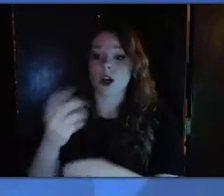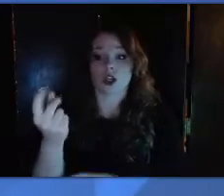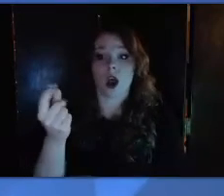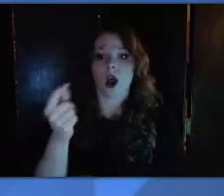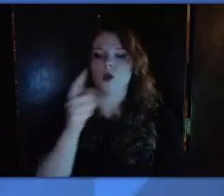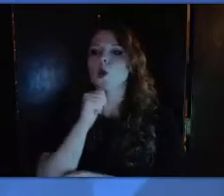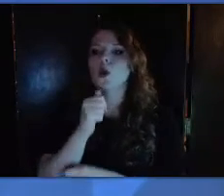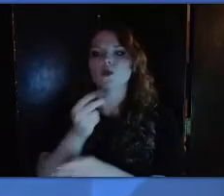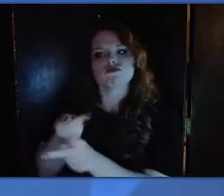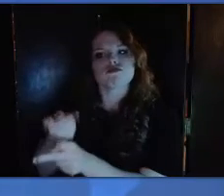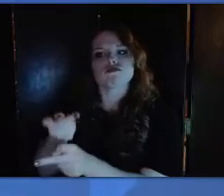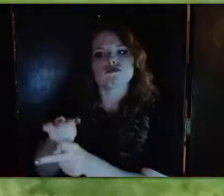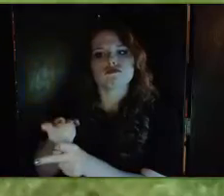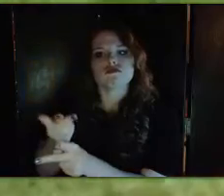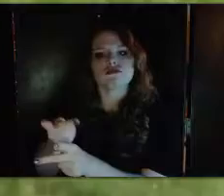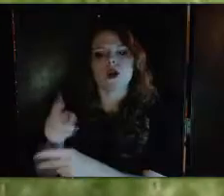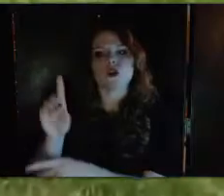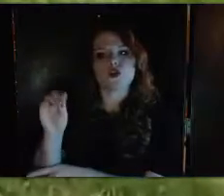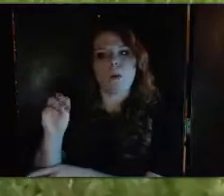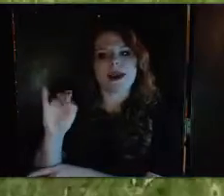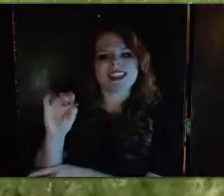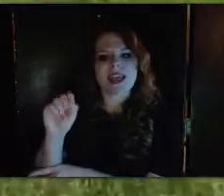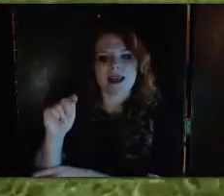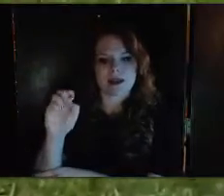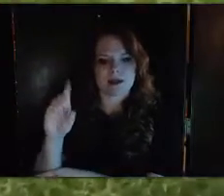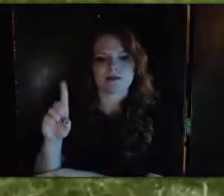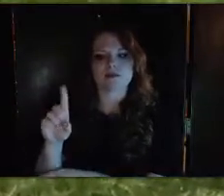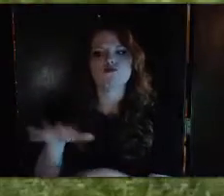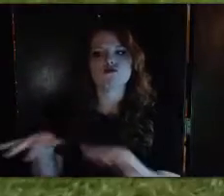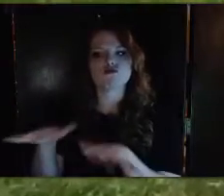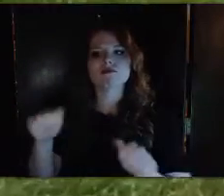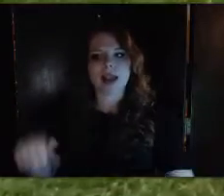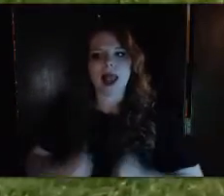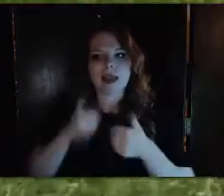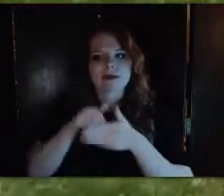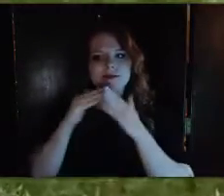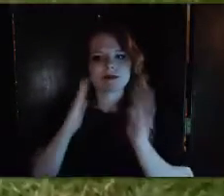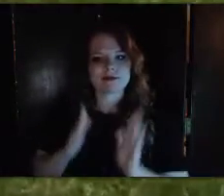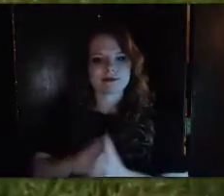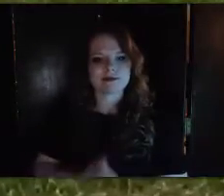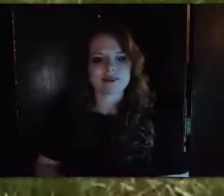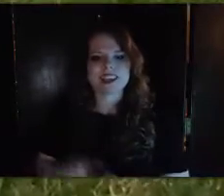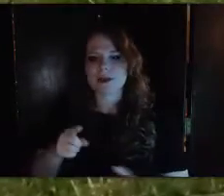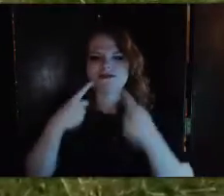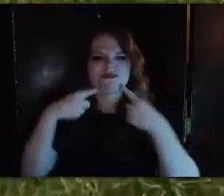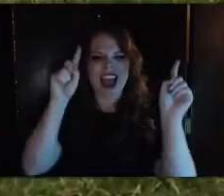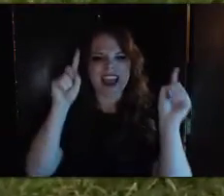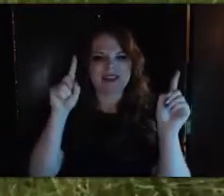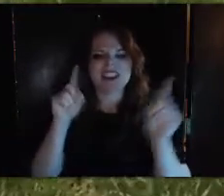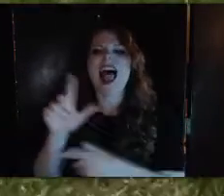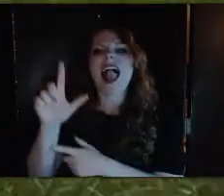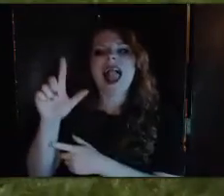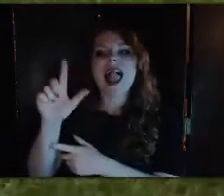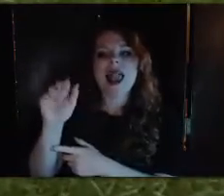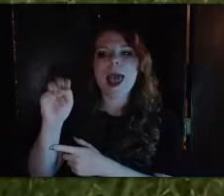that's been tamed or domesticated. One underdog got a very special honor recently from People magazine. Lamb Chop is